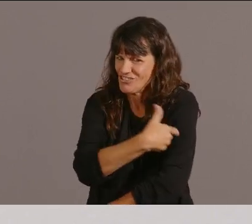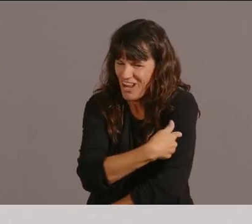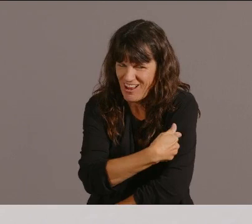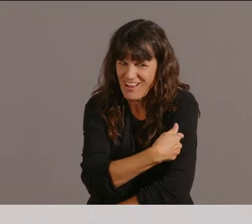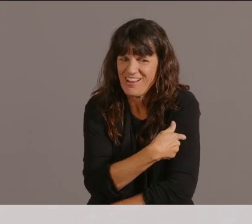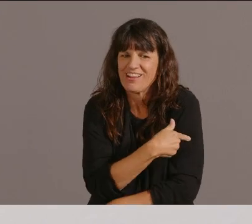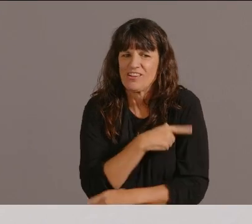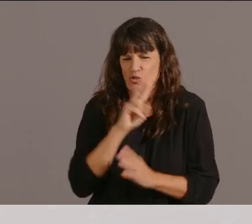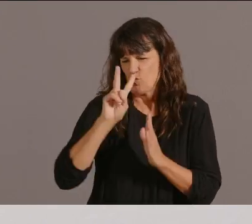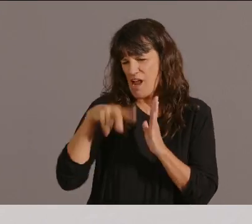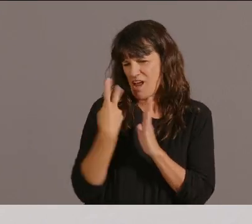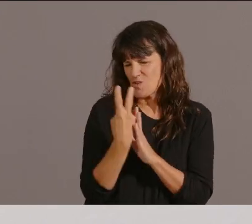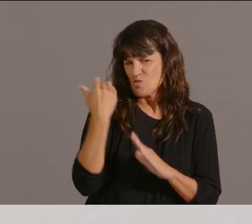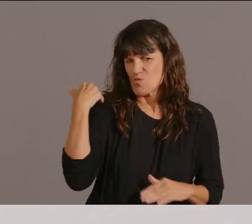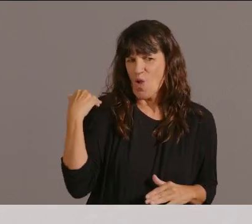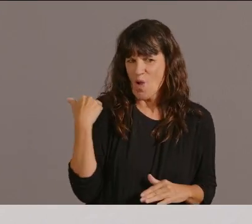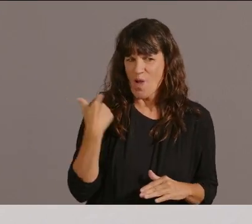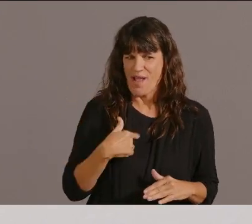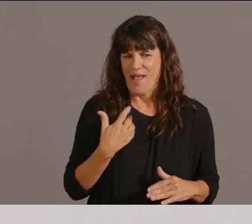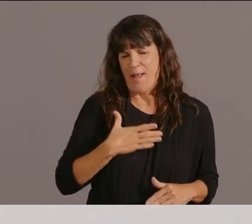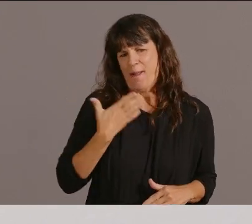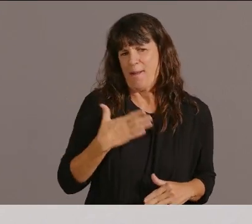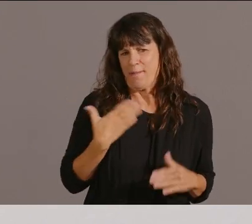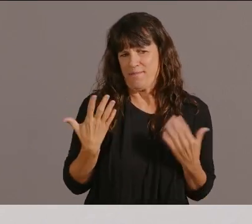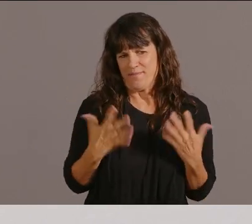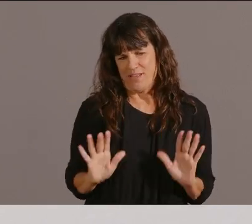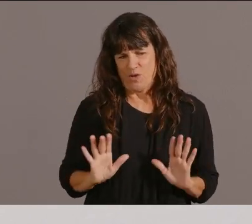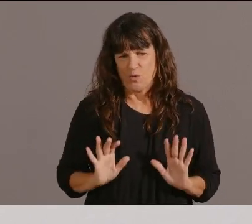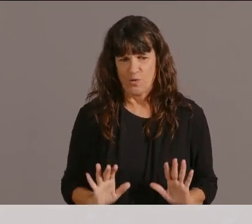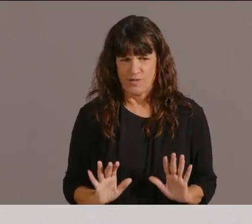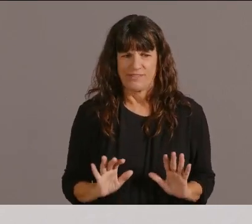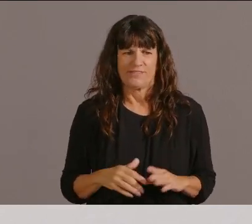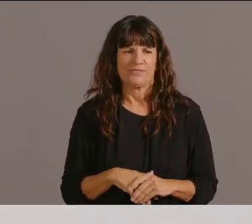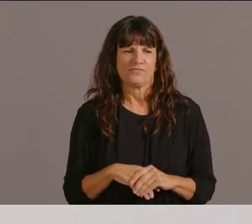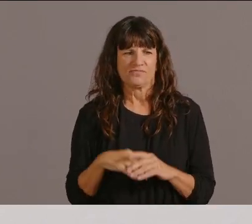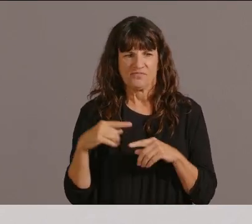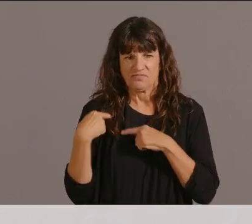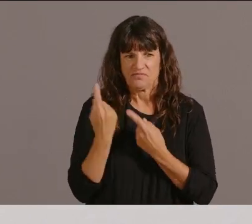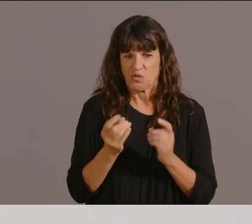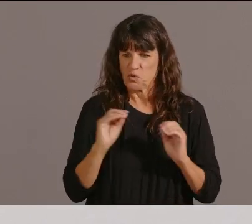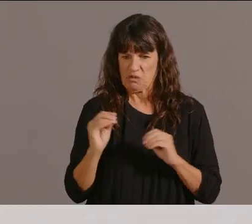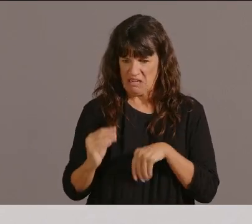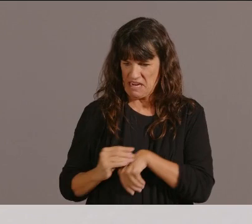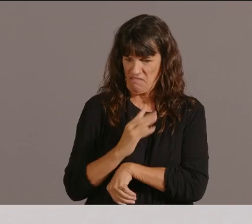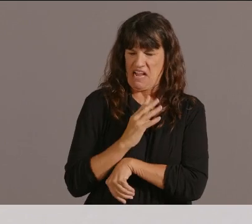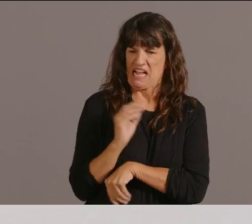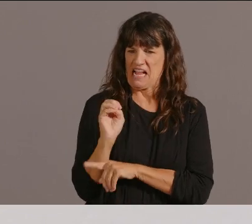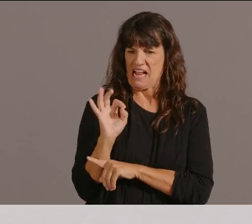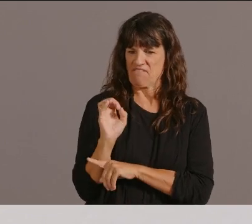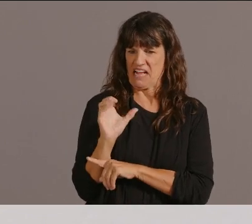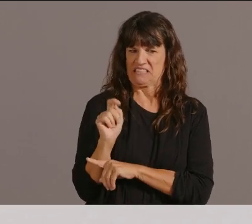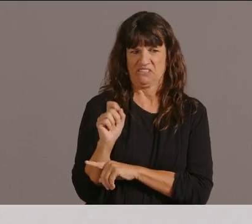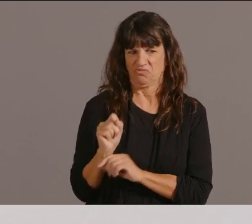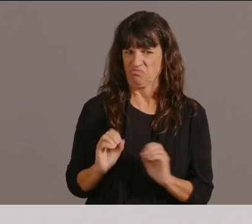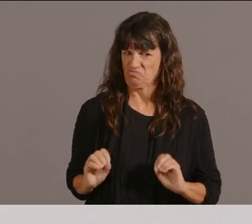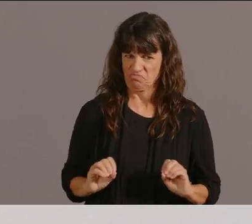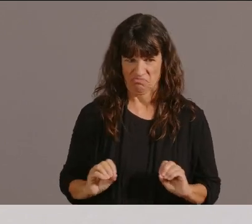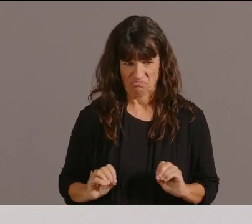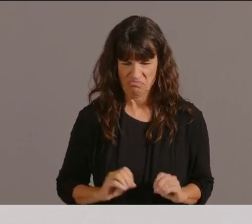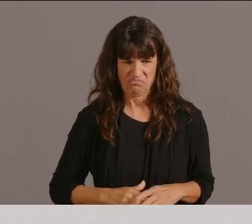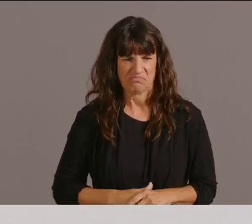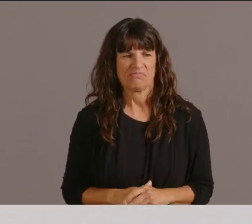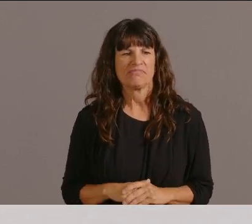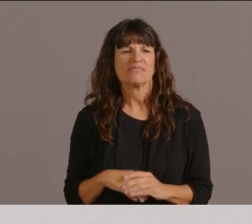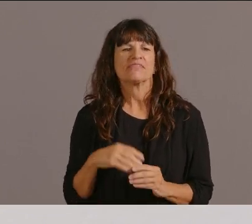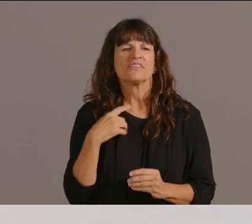very happy to get that out of the way. So far, no side effects. One of the things that we've noticed down here in Pima County, a lot